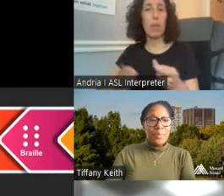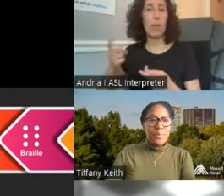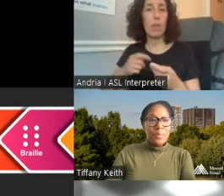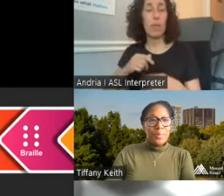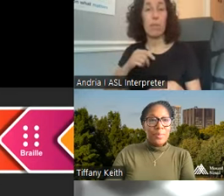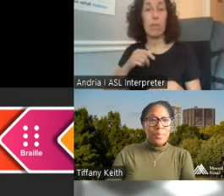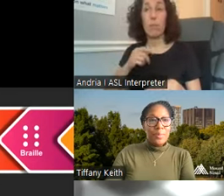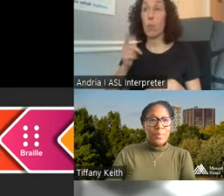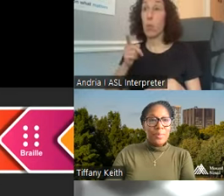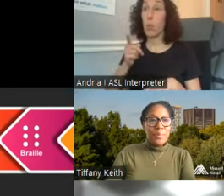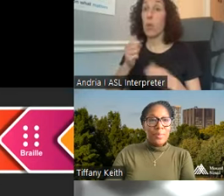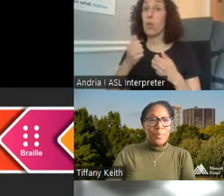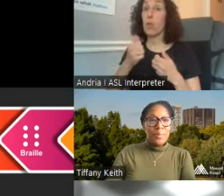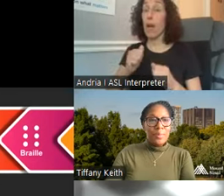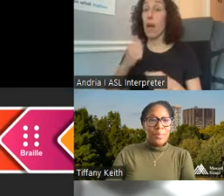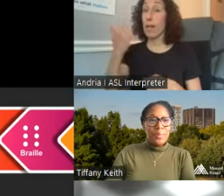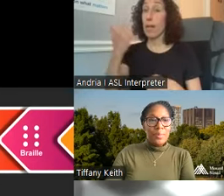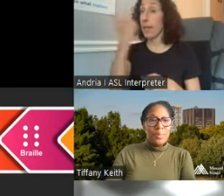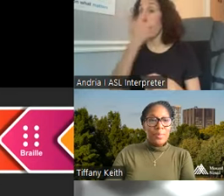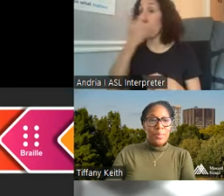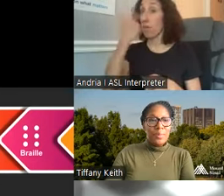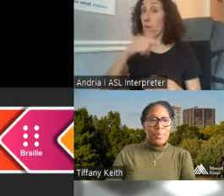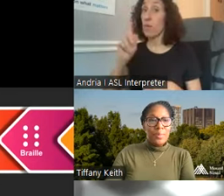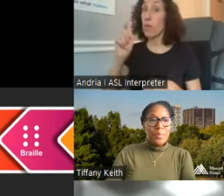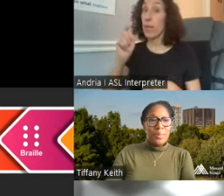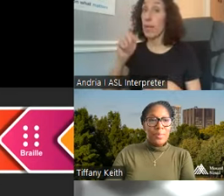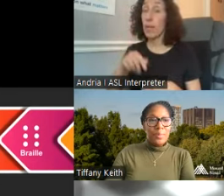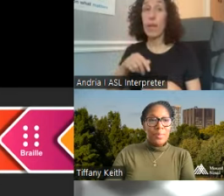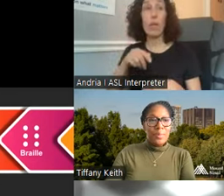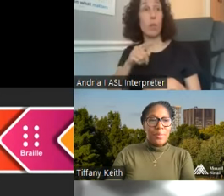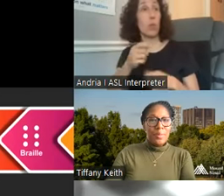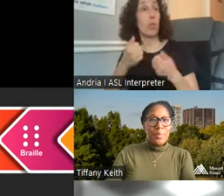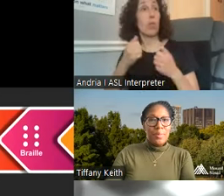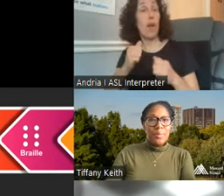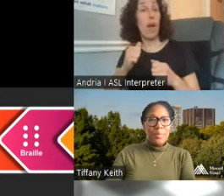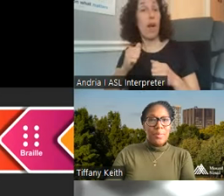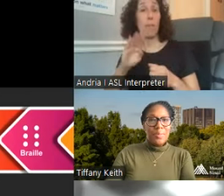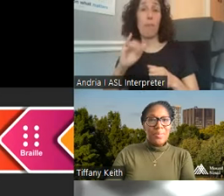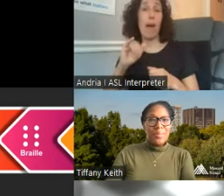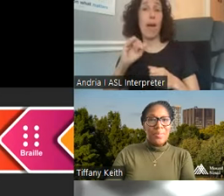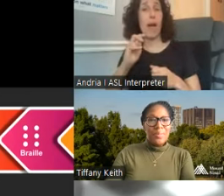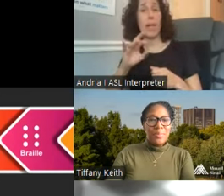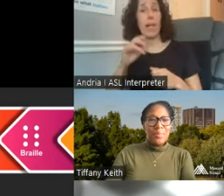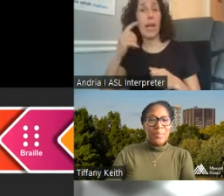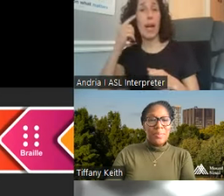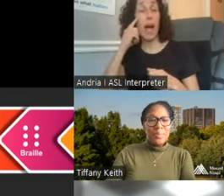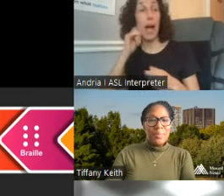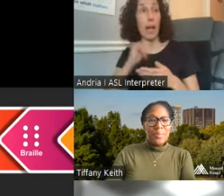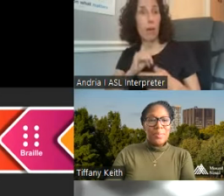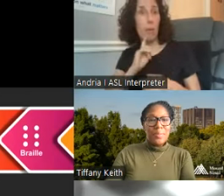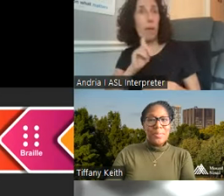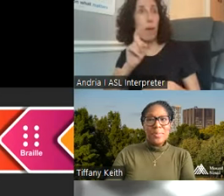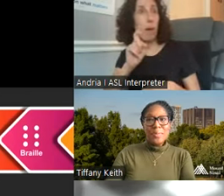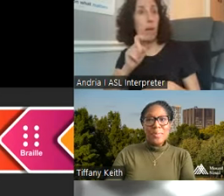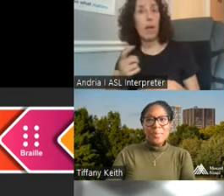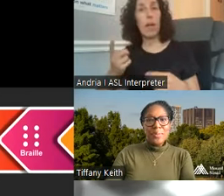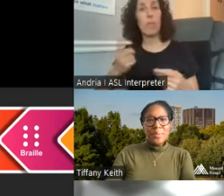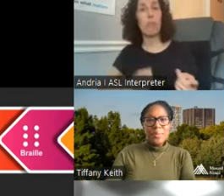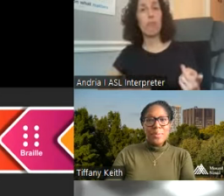laser surgery? Oh, what about the bionic eye? I saw that on a TV show. That's real, right?" Things